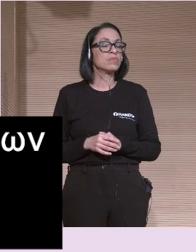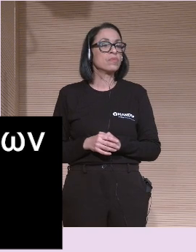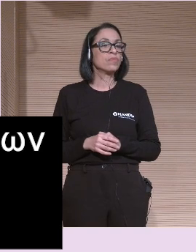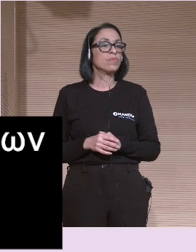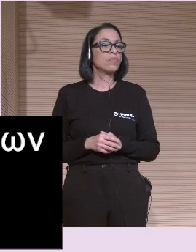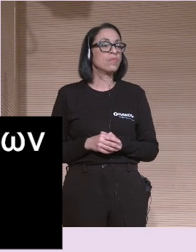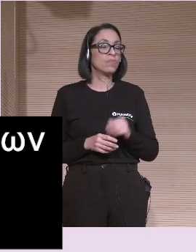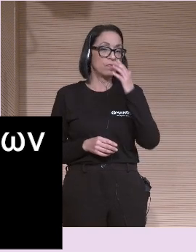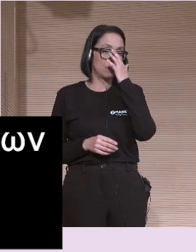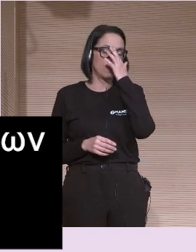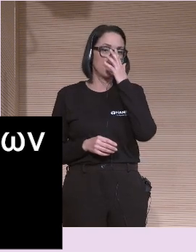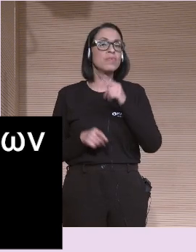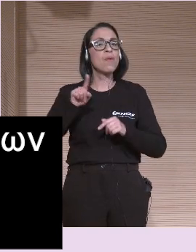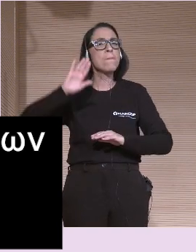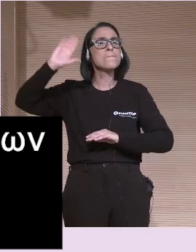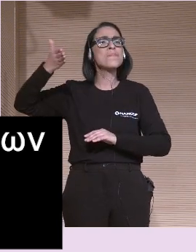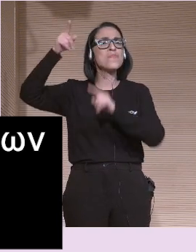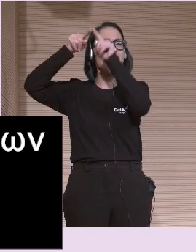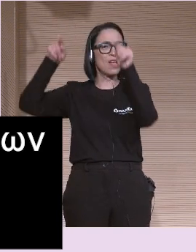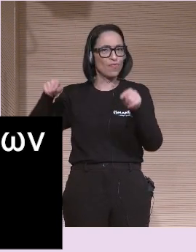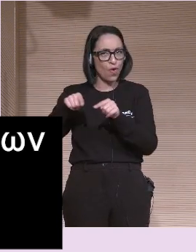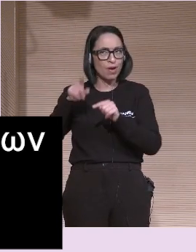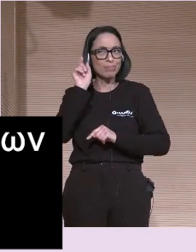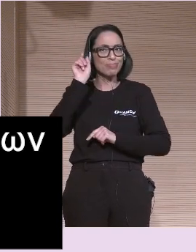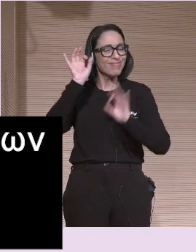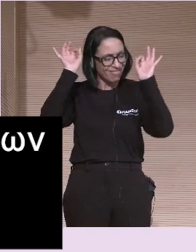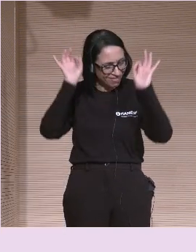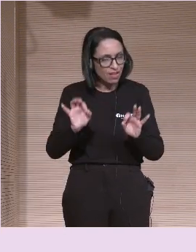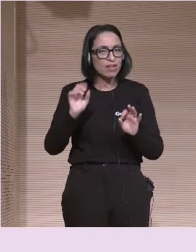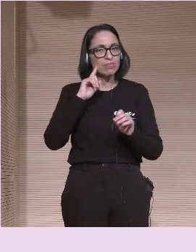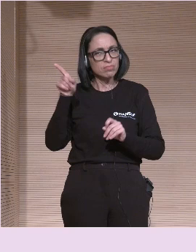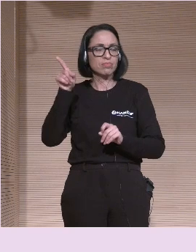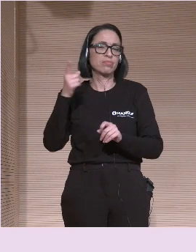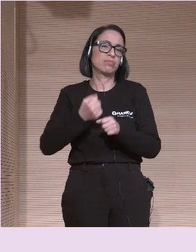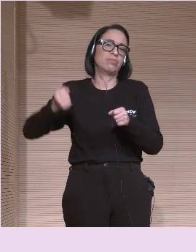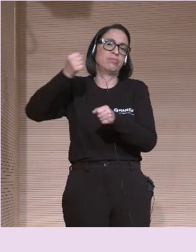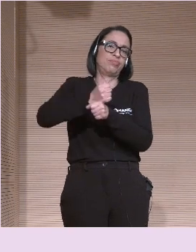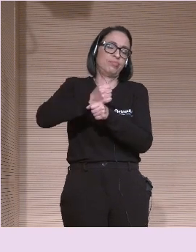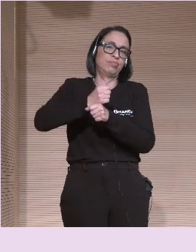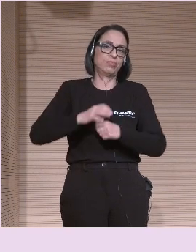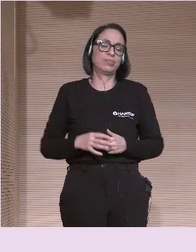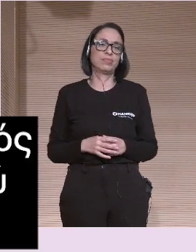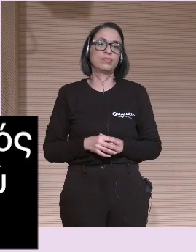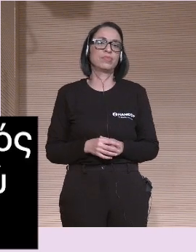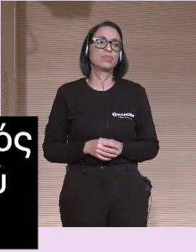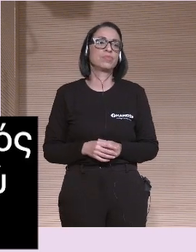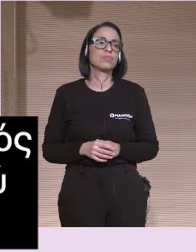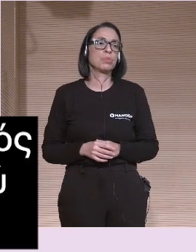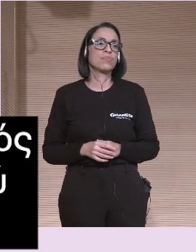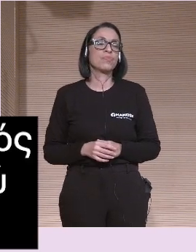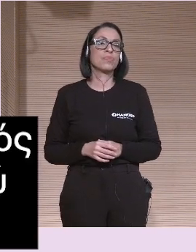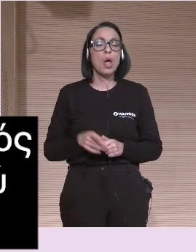principal causes of increased house rent in East London? Foreign pauper aliens. And I suppose that an obvious kind of contemporary echo is we've just had